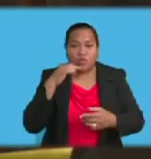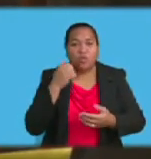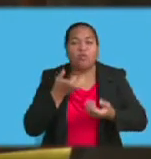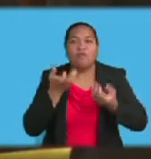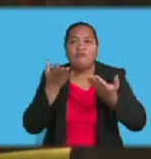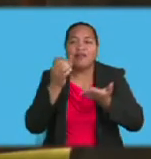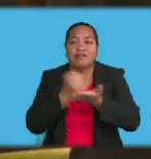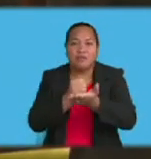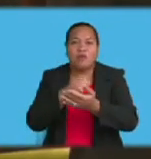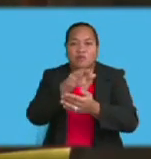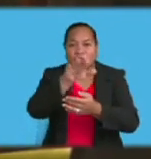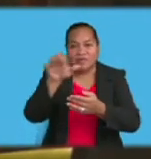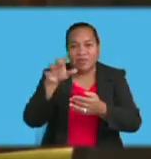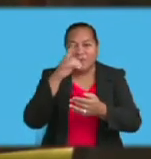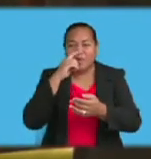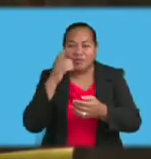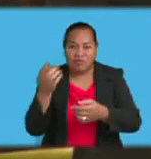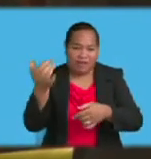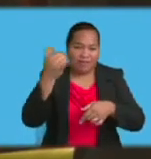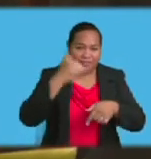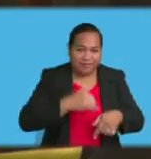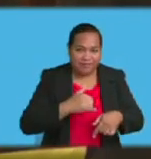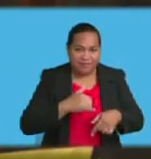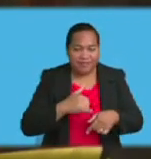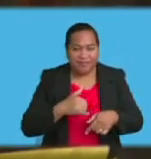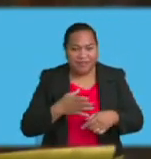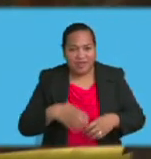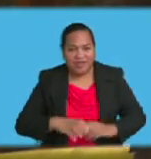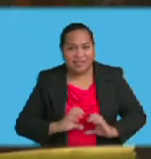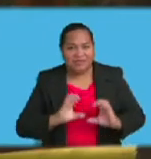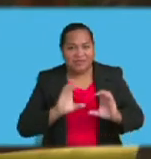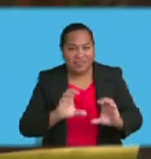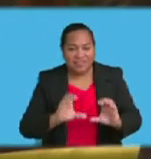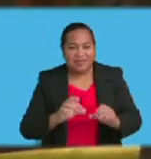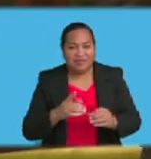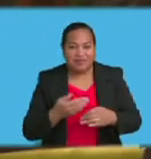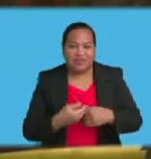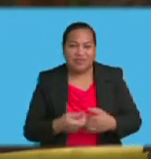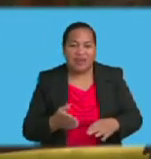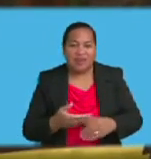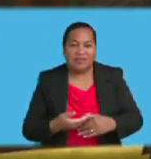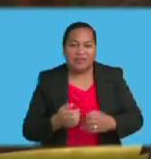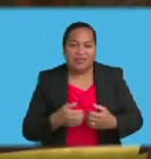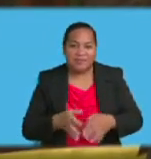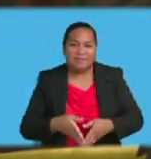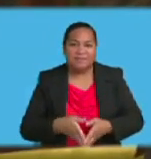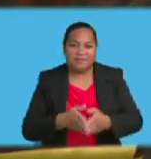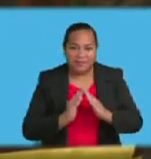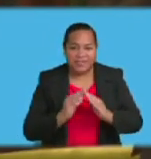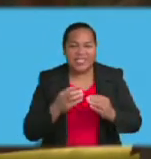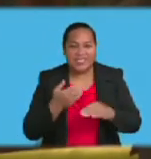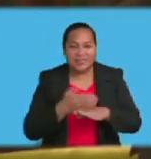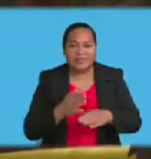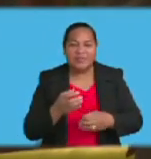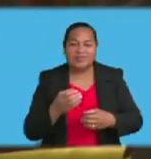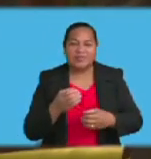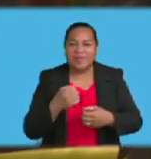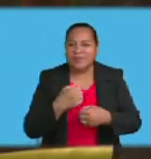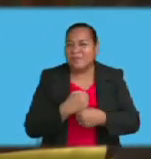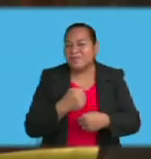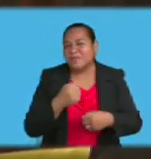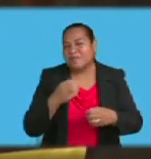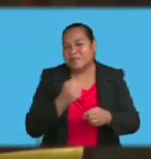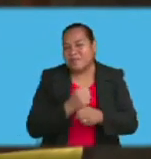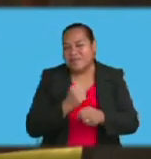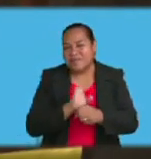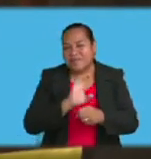Zealand investors. Madam Speaker, Fiji is a strategic location in close proximity to New Zealand, and